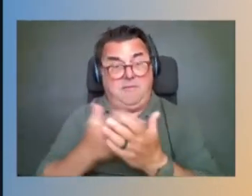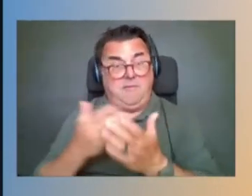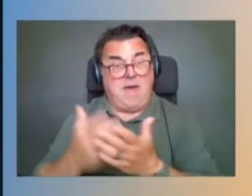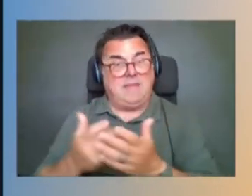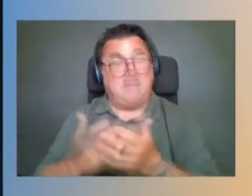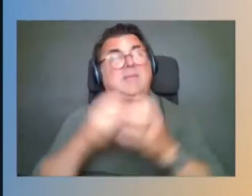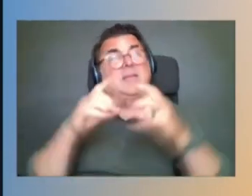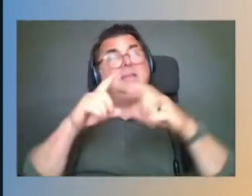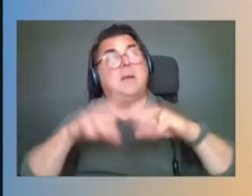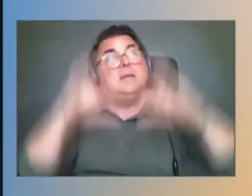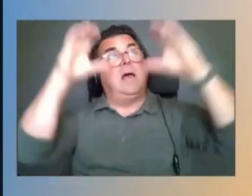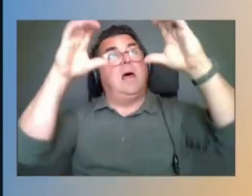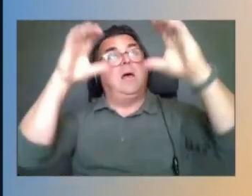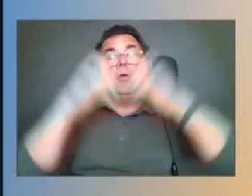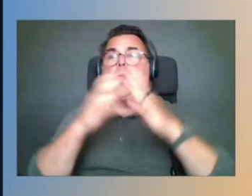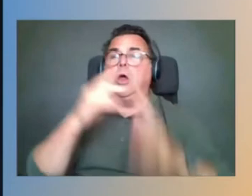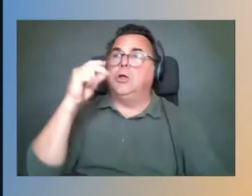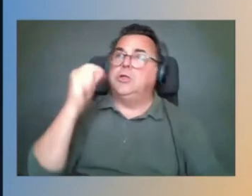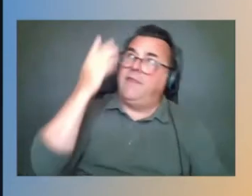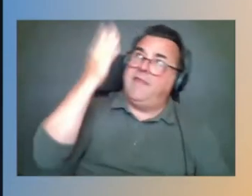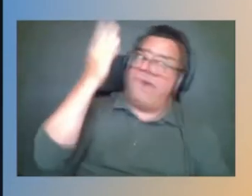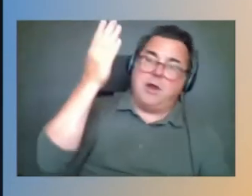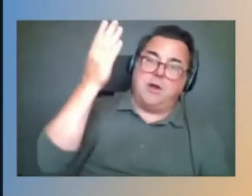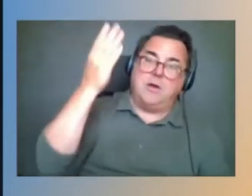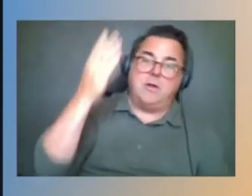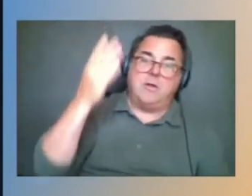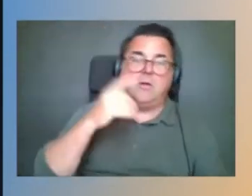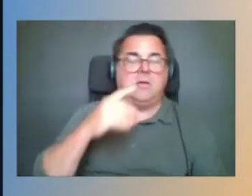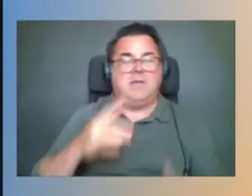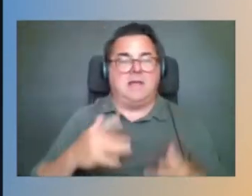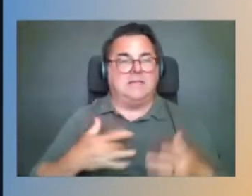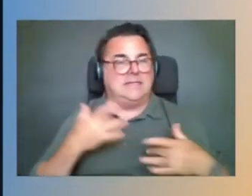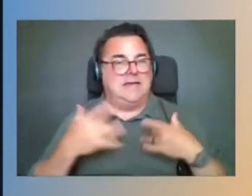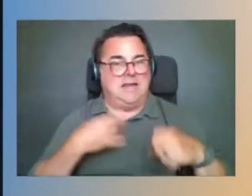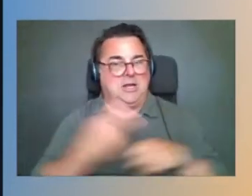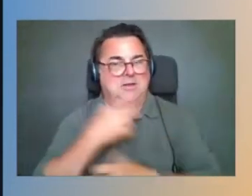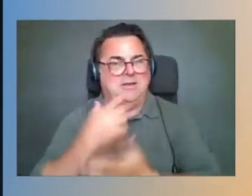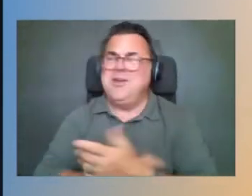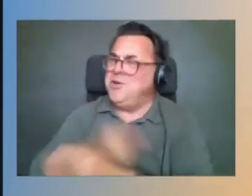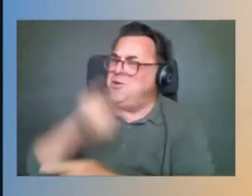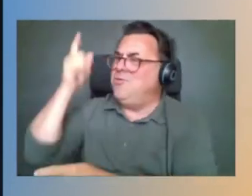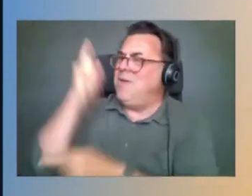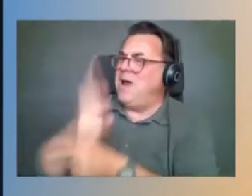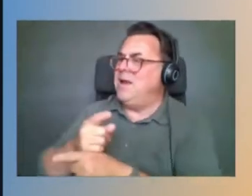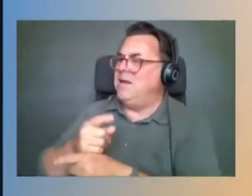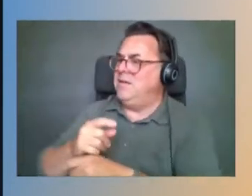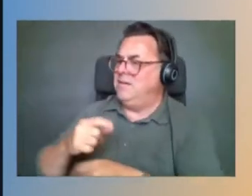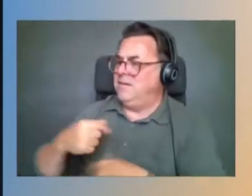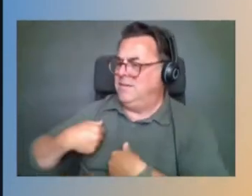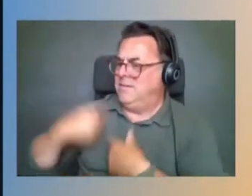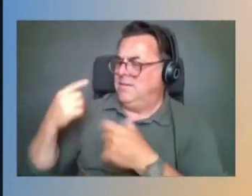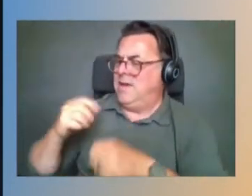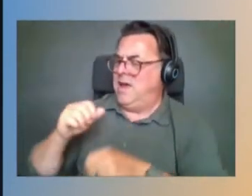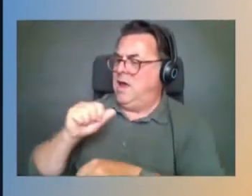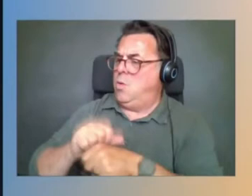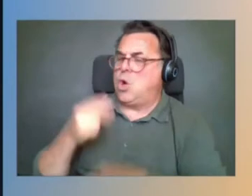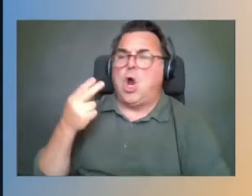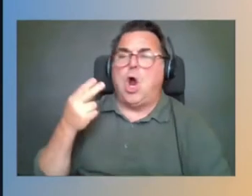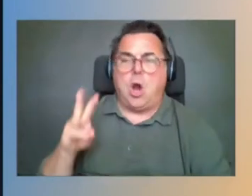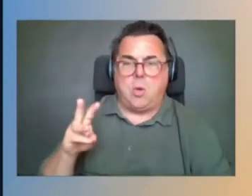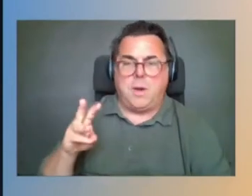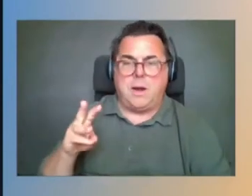we launch it and there it is for customers, which I find really cool. That's totally right. I've worked my entire career in hardware and the software